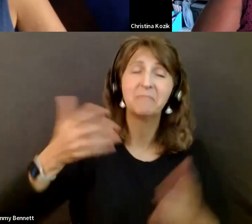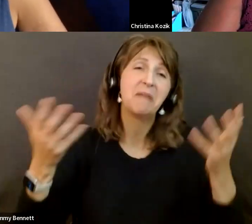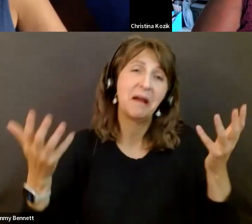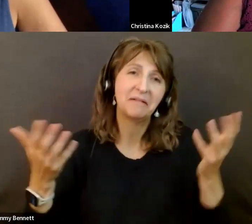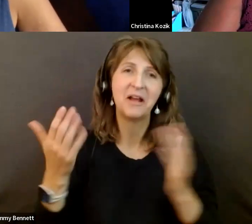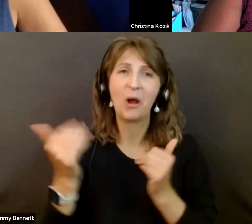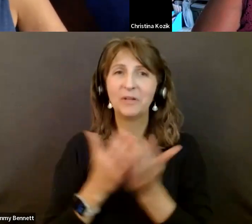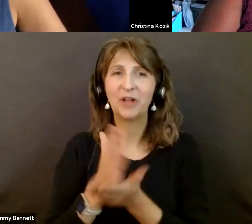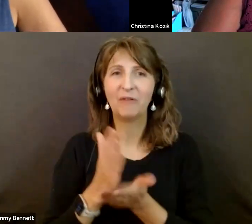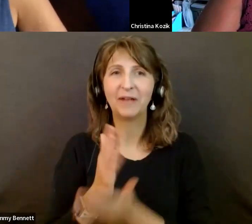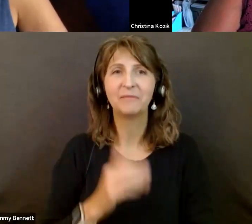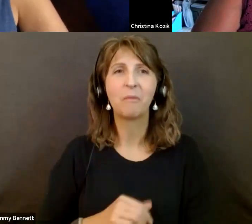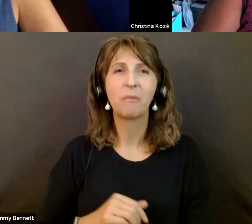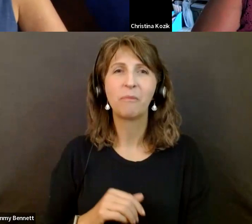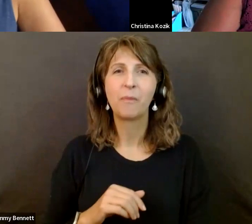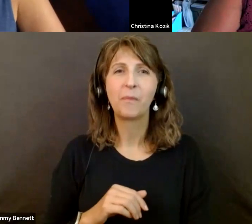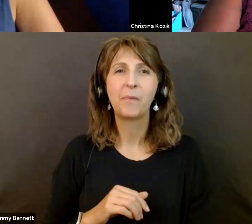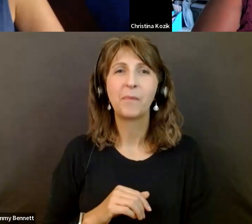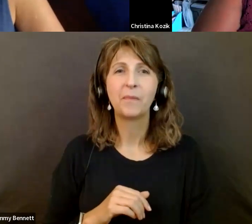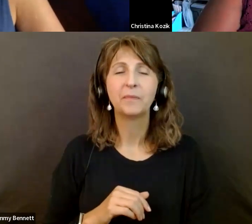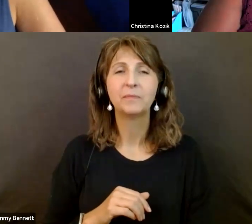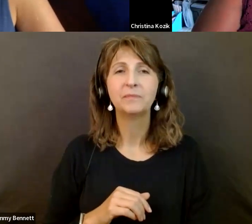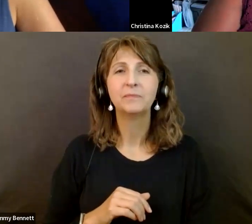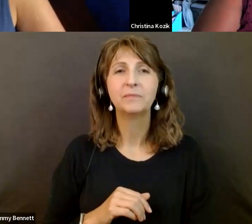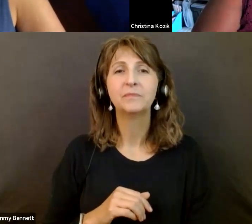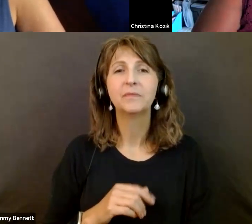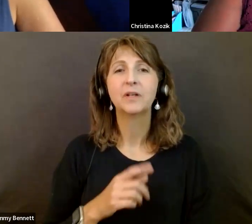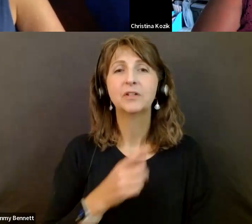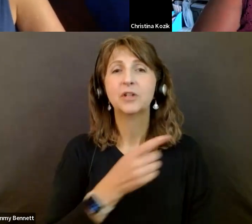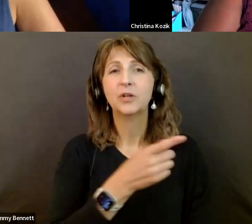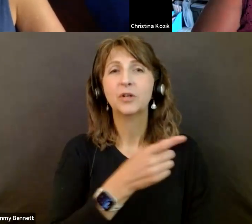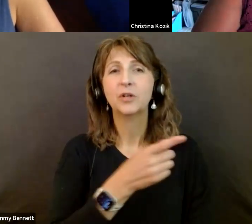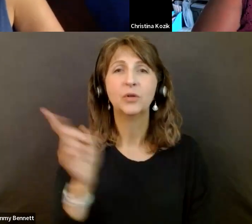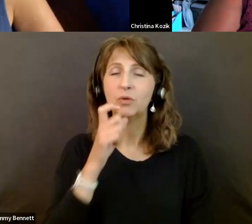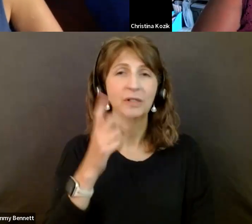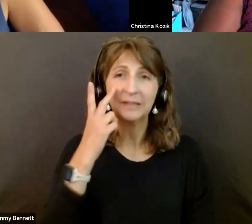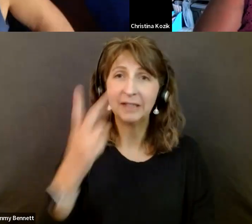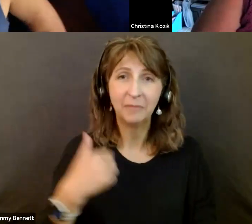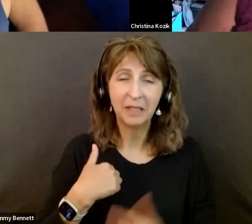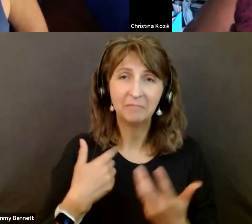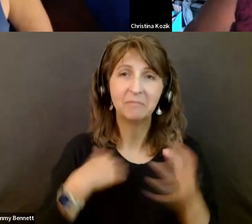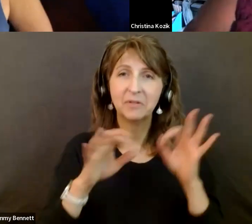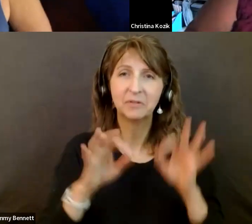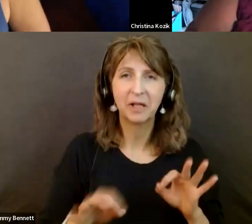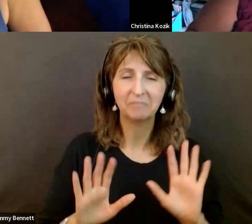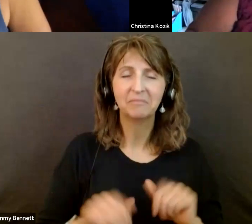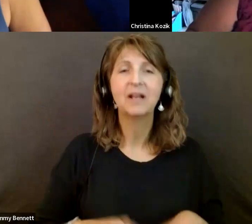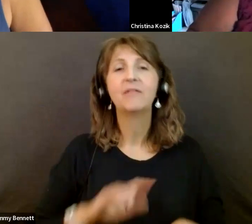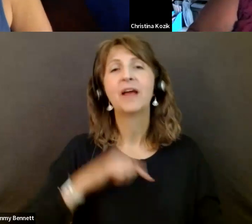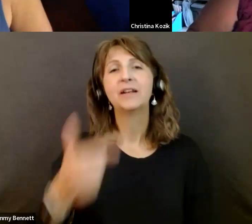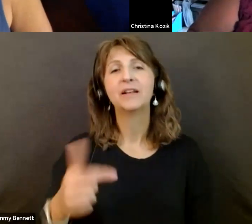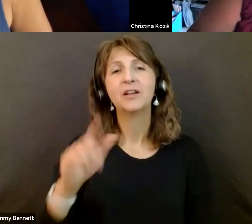okay. So for those of you who are not seeing the screen now, Christina, I'll let you introduce yourself.